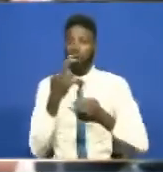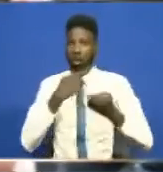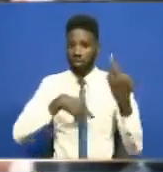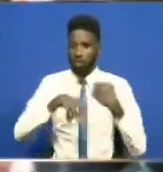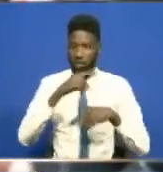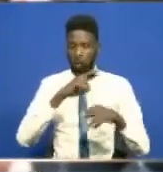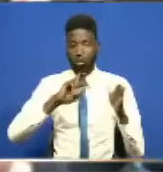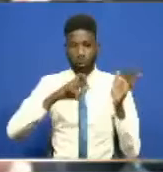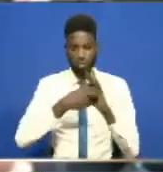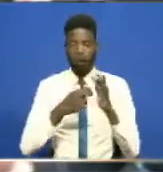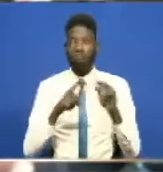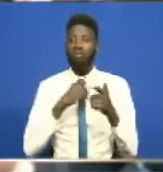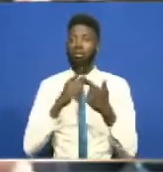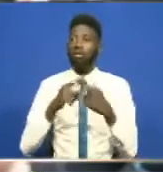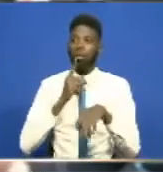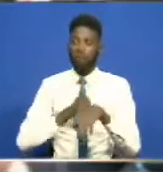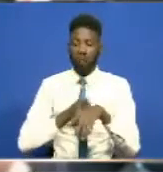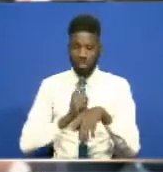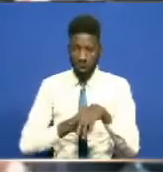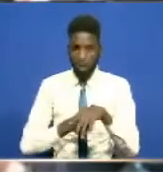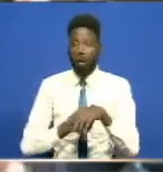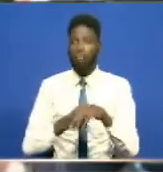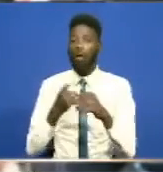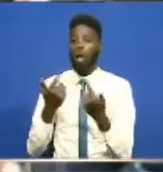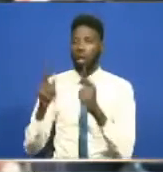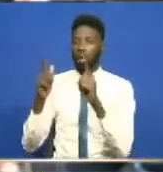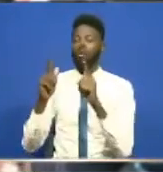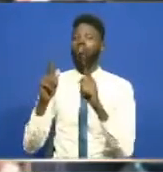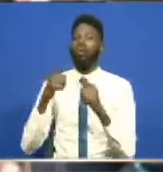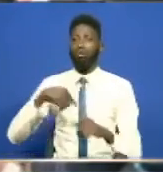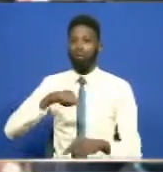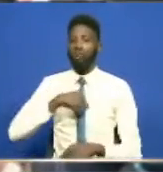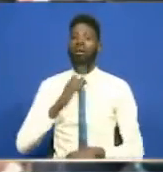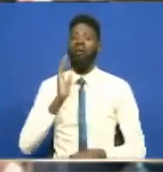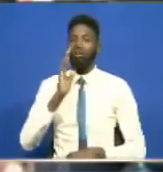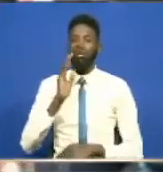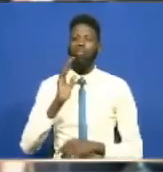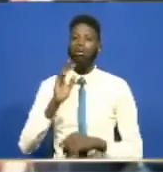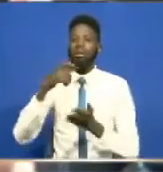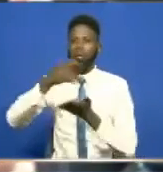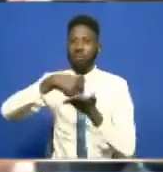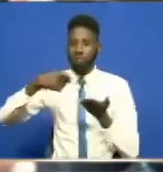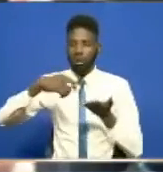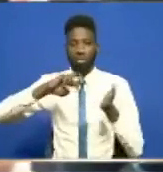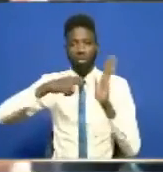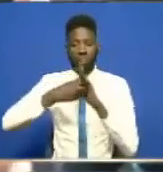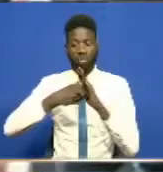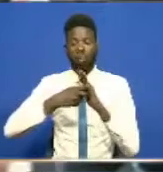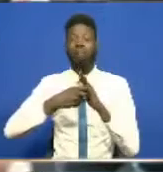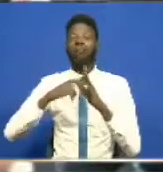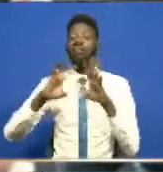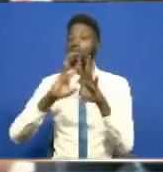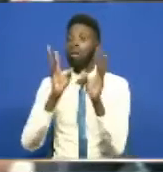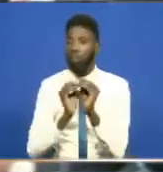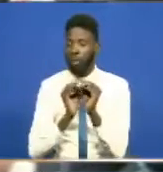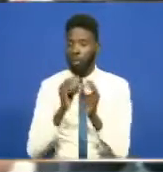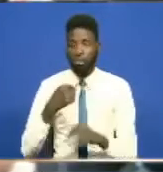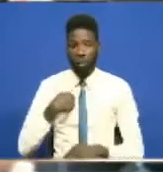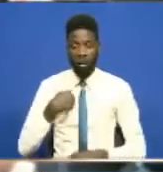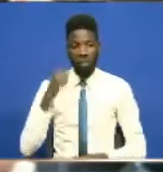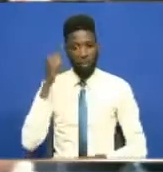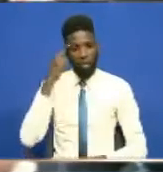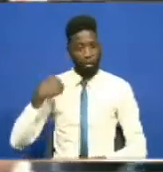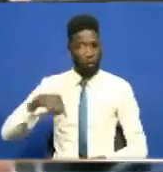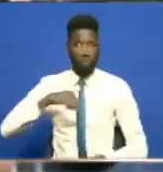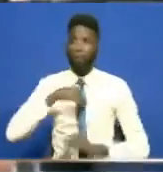given a go-ahead, we are ready to sign the contract. So in a nutshell, I think we are all agreed that